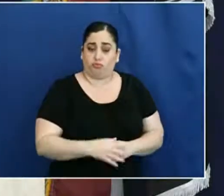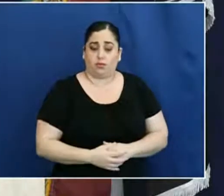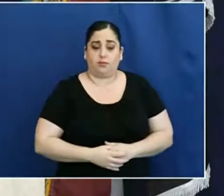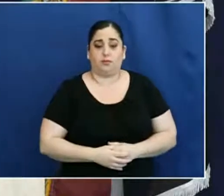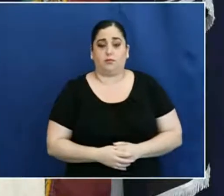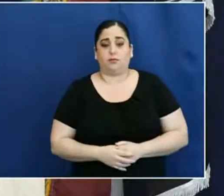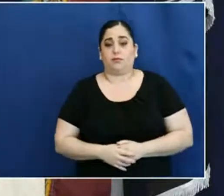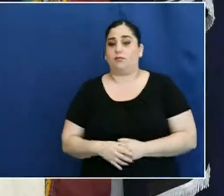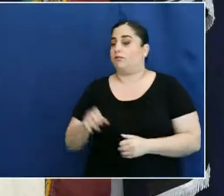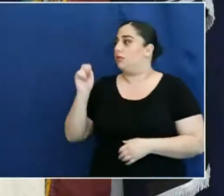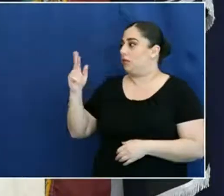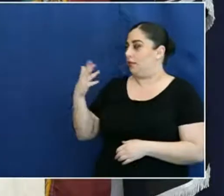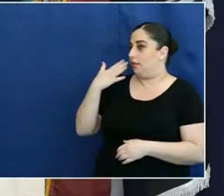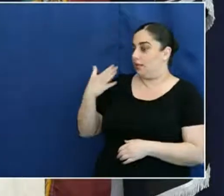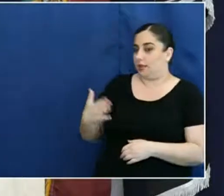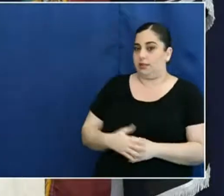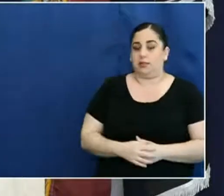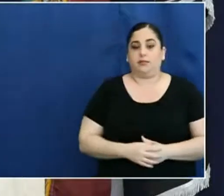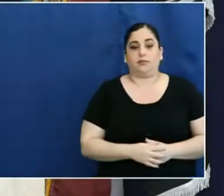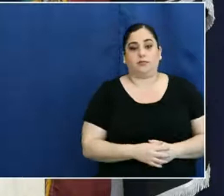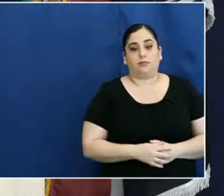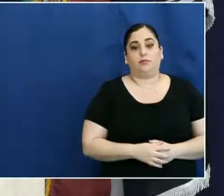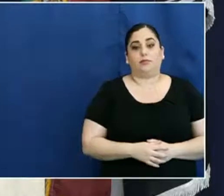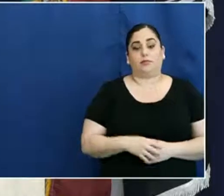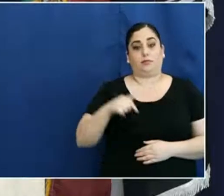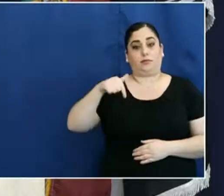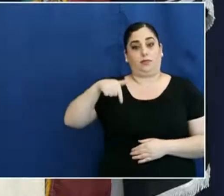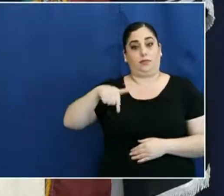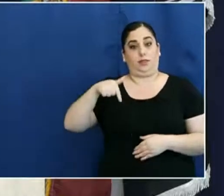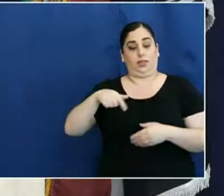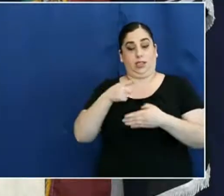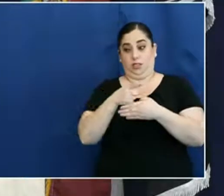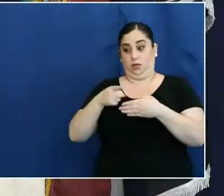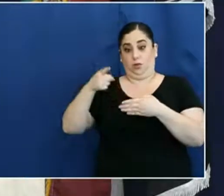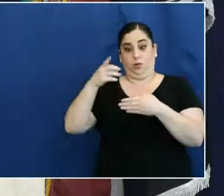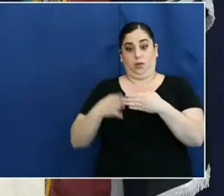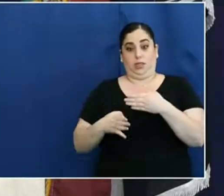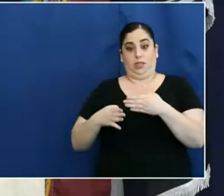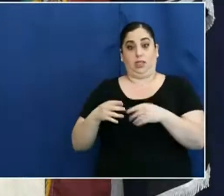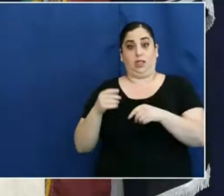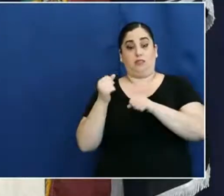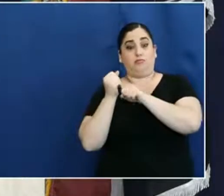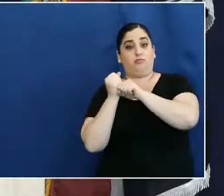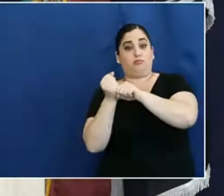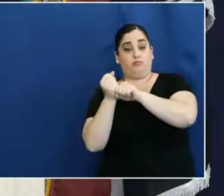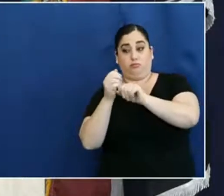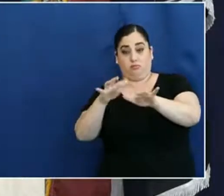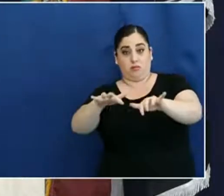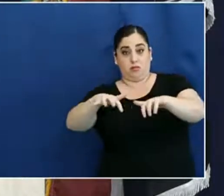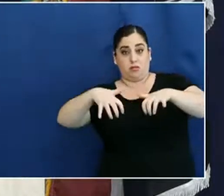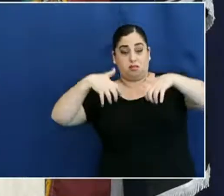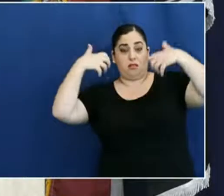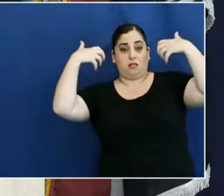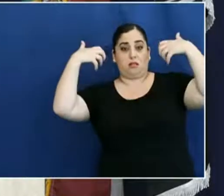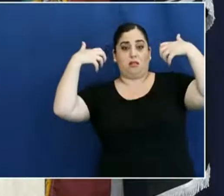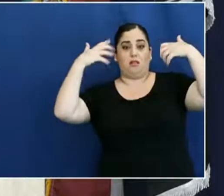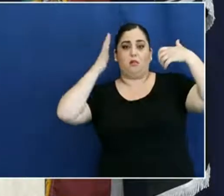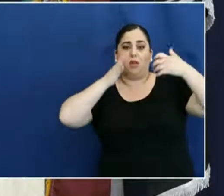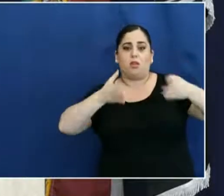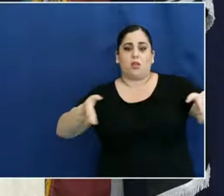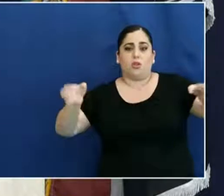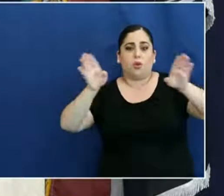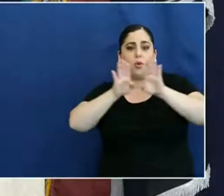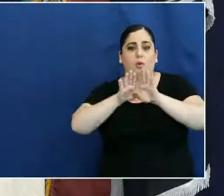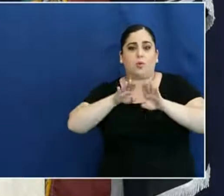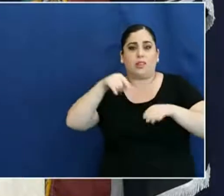weekend your guys' busiest vaccination site at Petco Park is closing. Why exactly is that shutting down? And did you want to keep operating that in partnership with UCSD